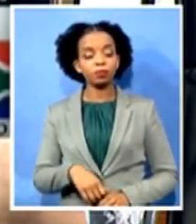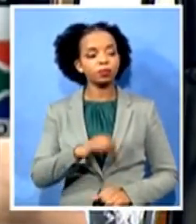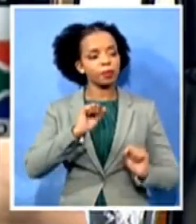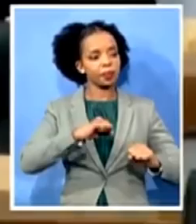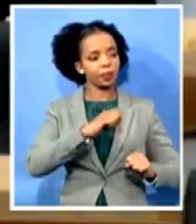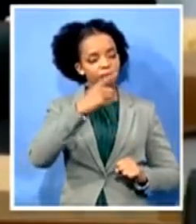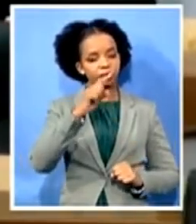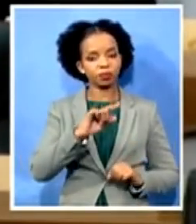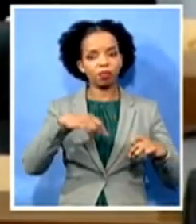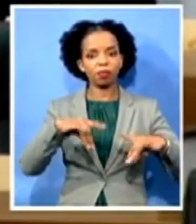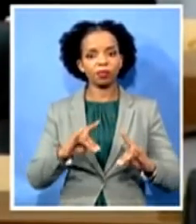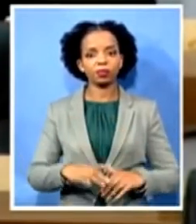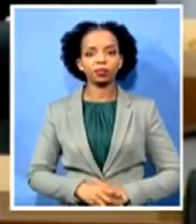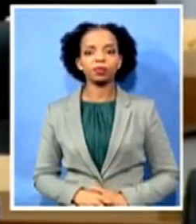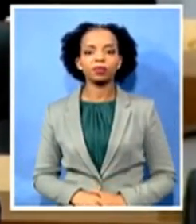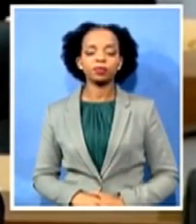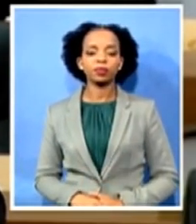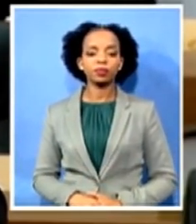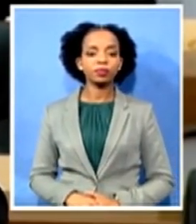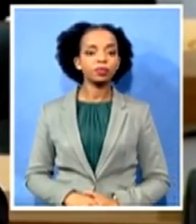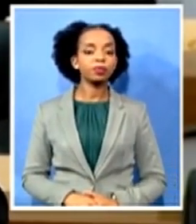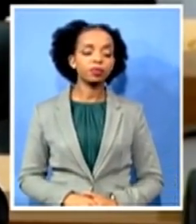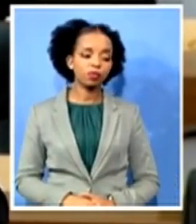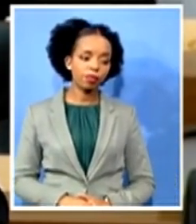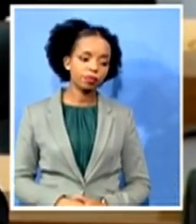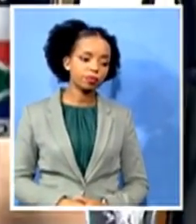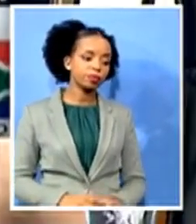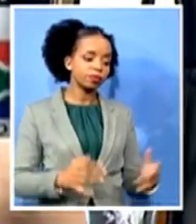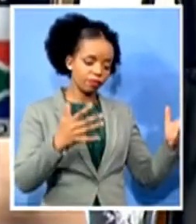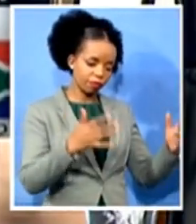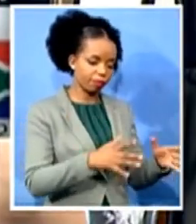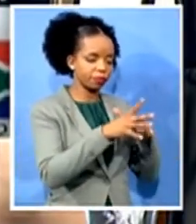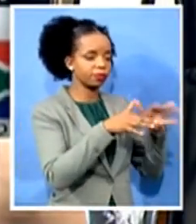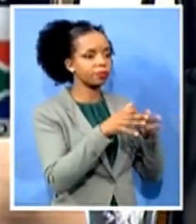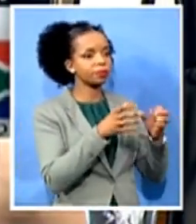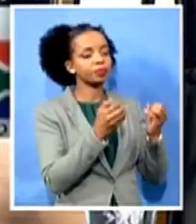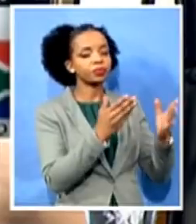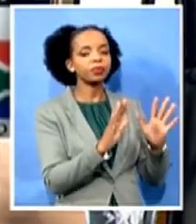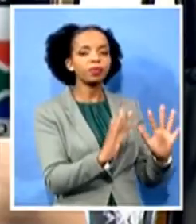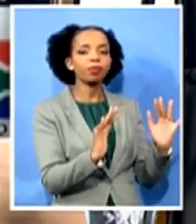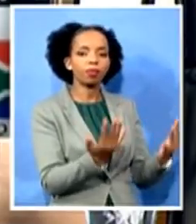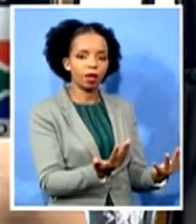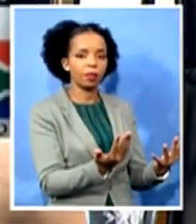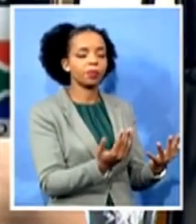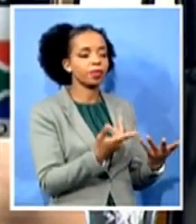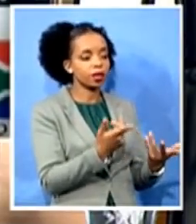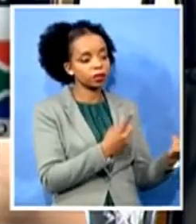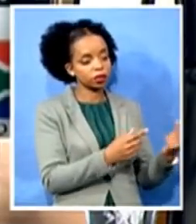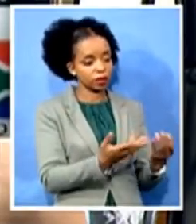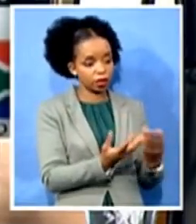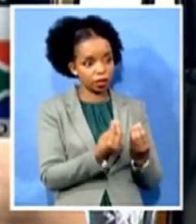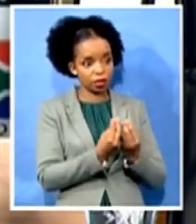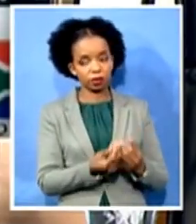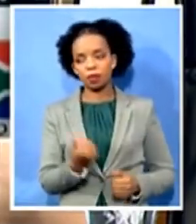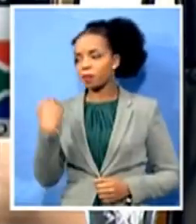And did they report to you as to how they exercised their discretion? No, they didn't. Did no one say to you, but you can't